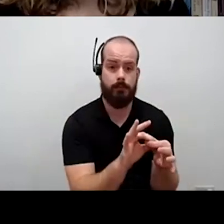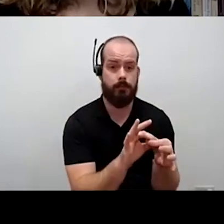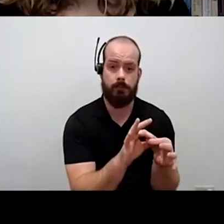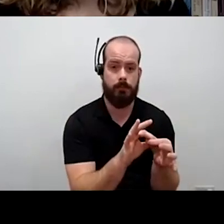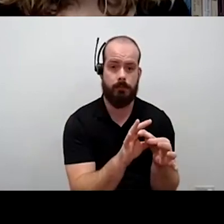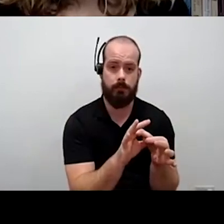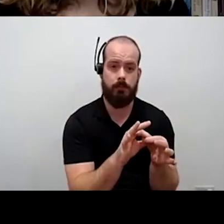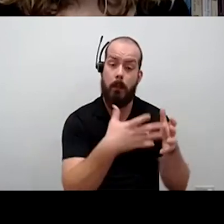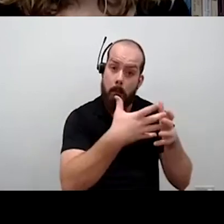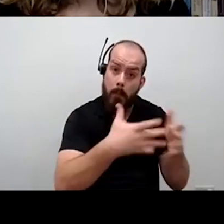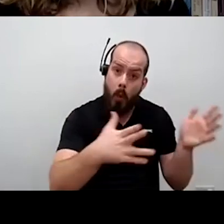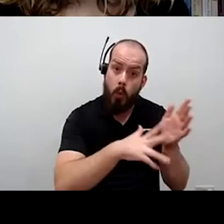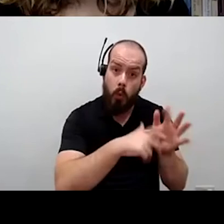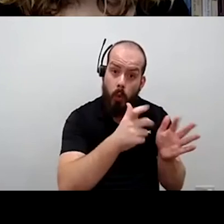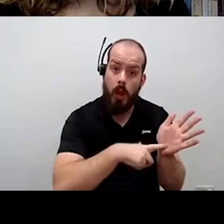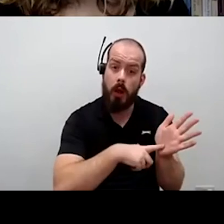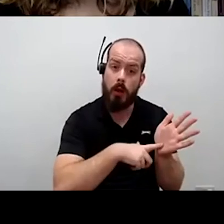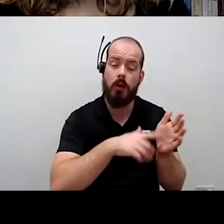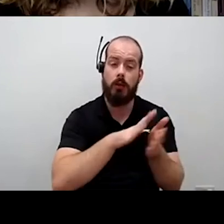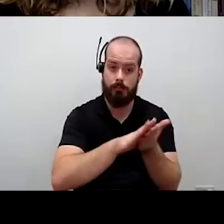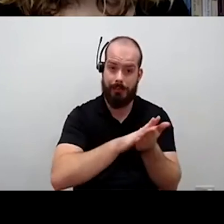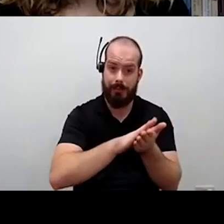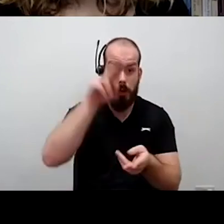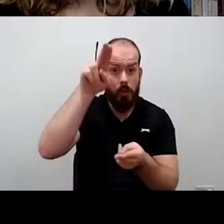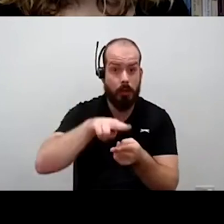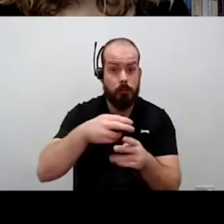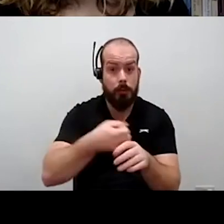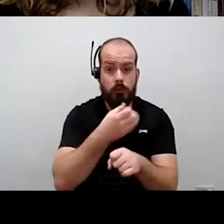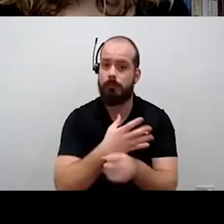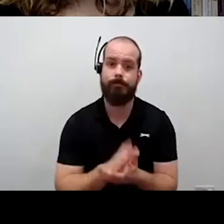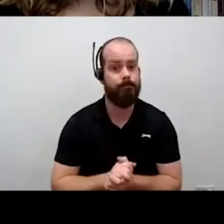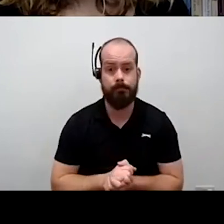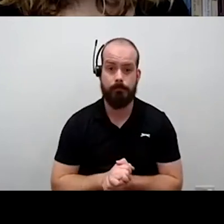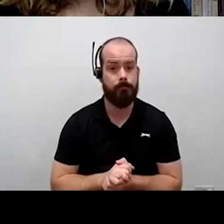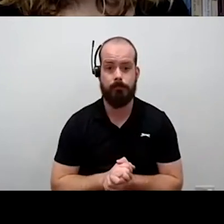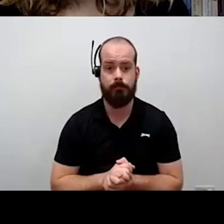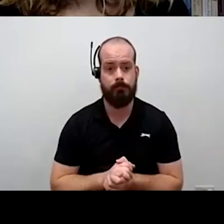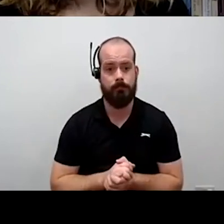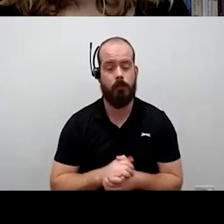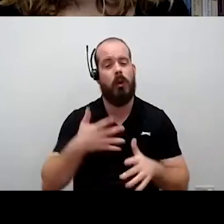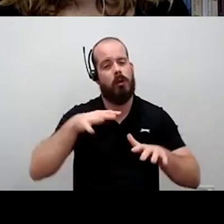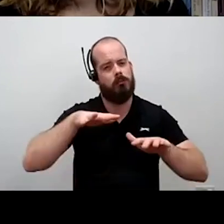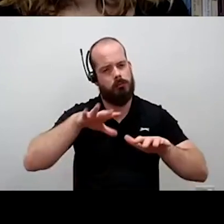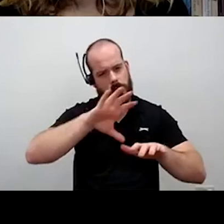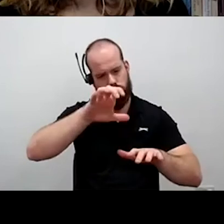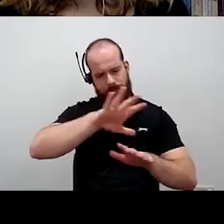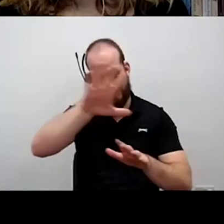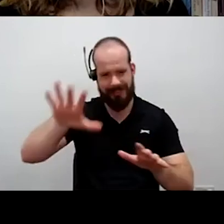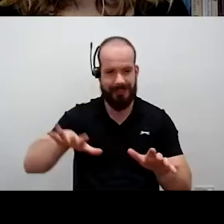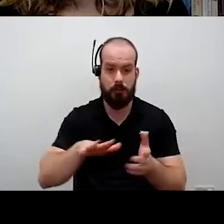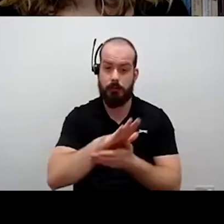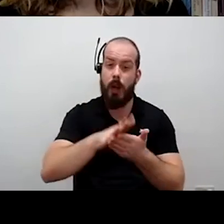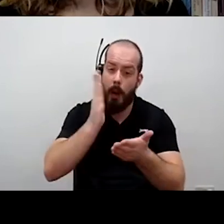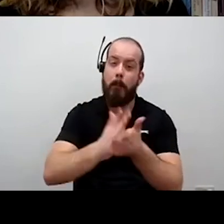lower carbon emissions in countries which have high uptake of nuclear on average. These are not causal,